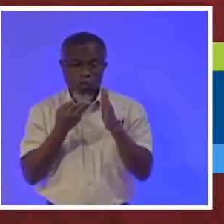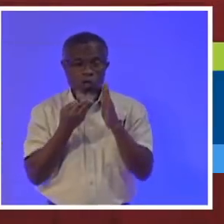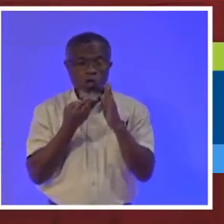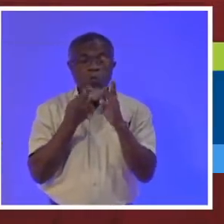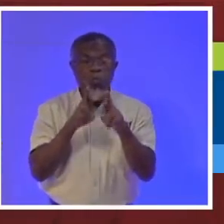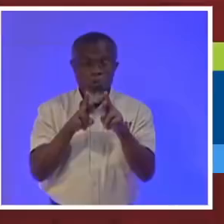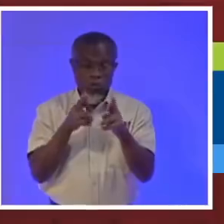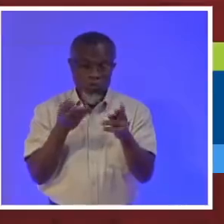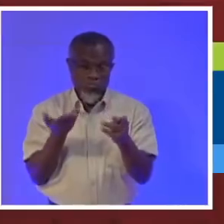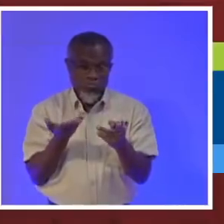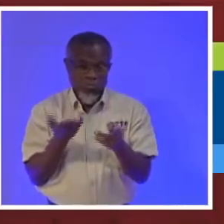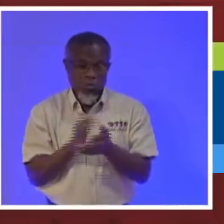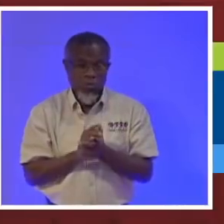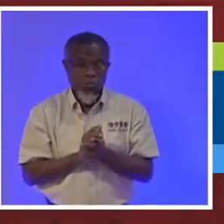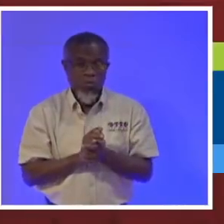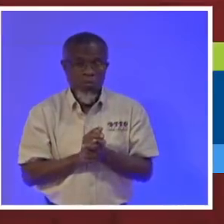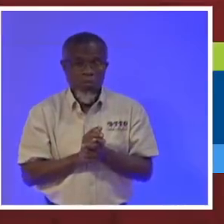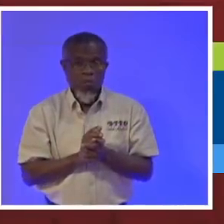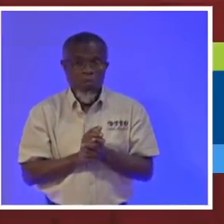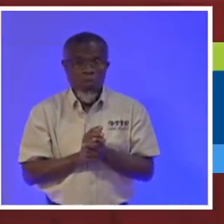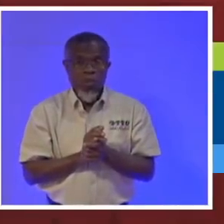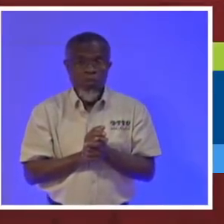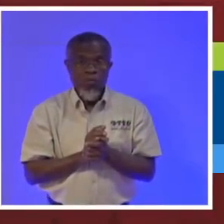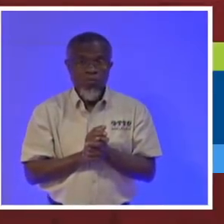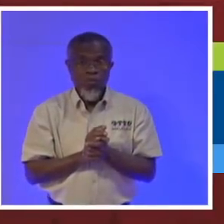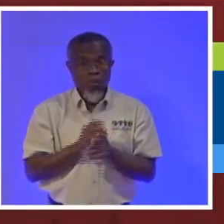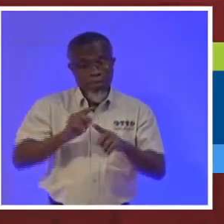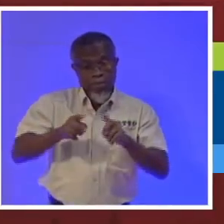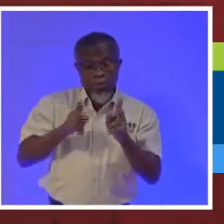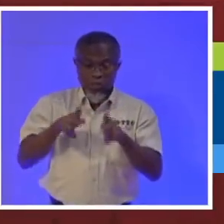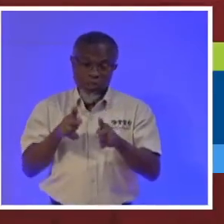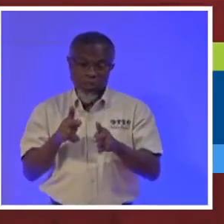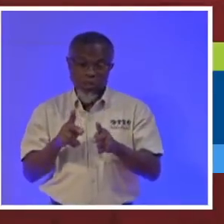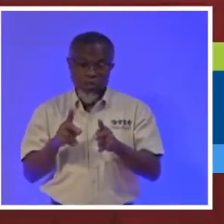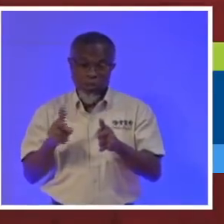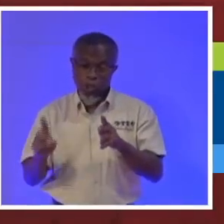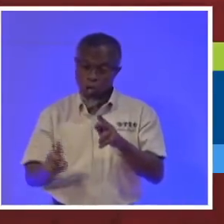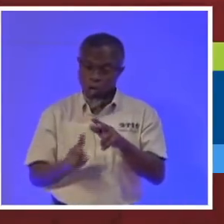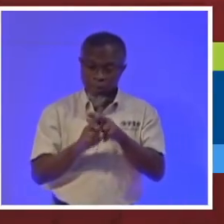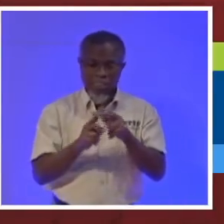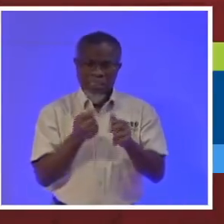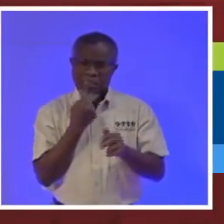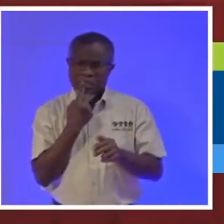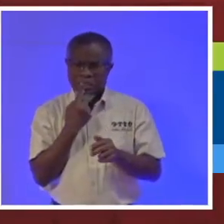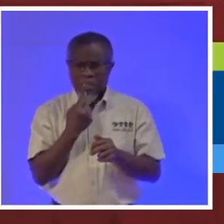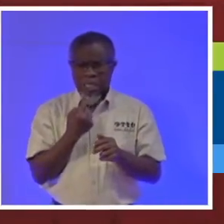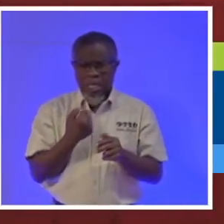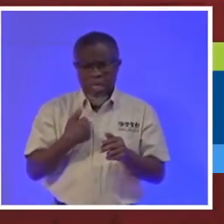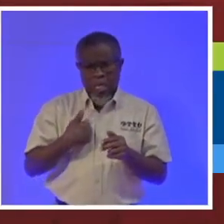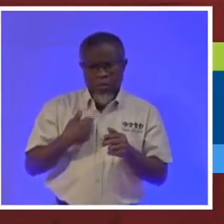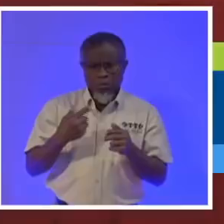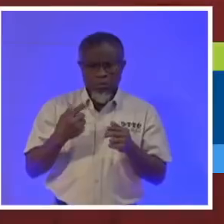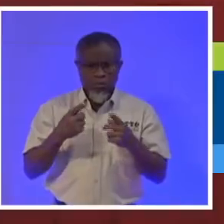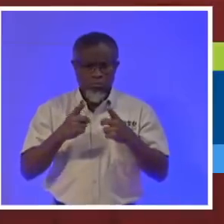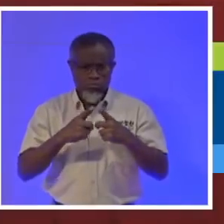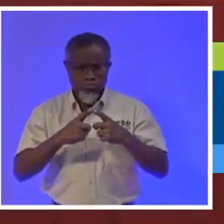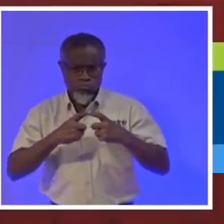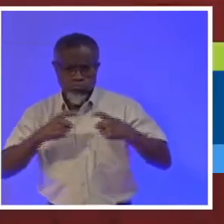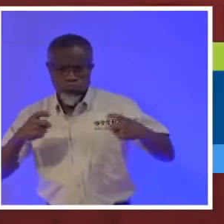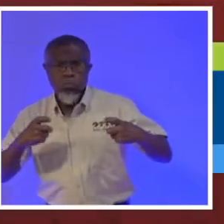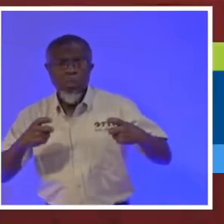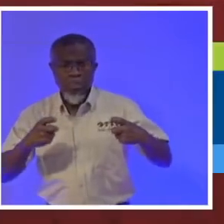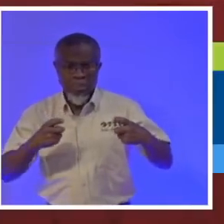make themselves public, but they're claiming to have these severe and, well, less severe adverse effects from vaccines. So why not establish something that is our own,